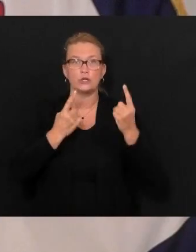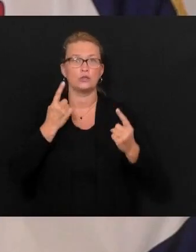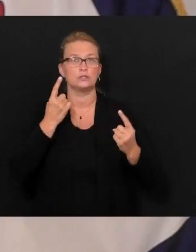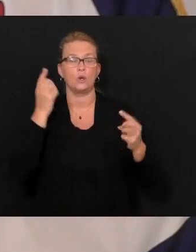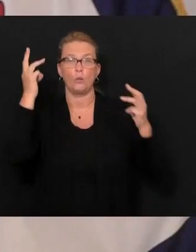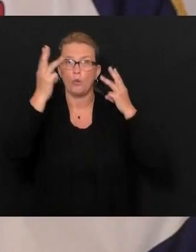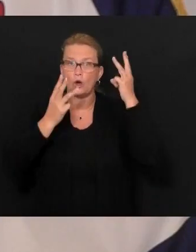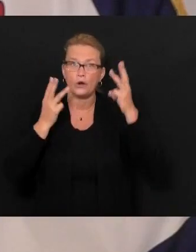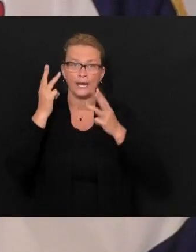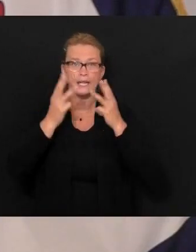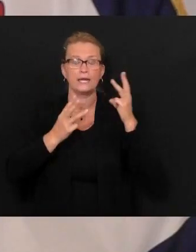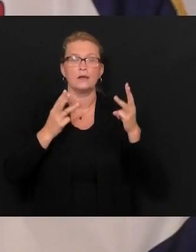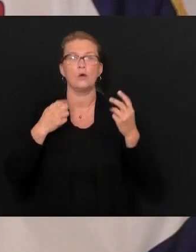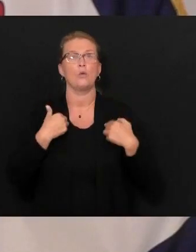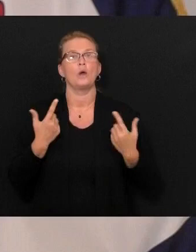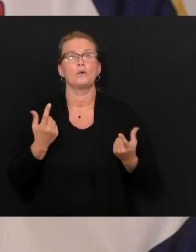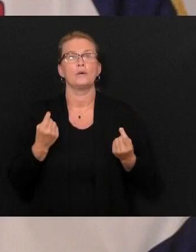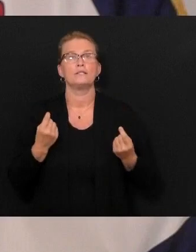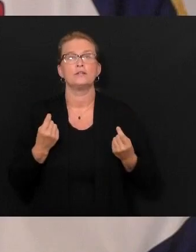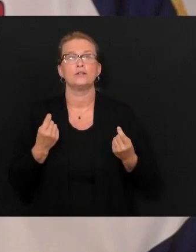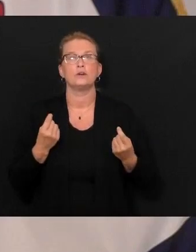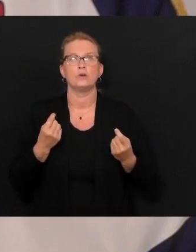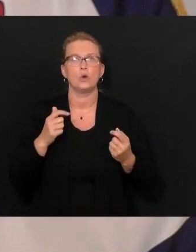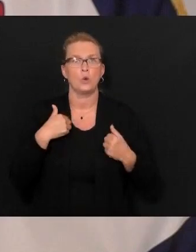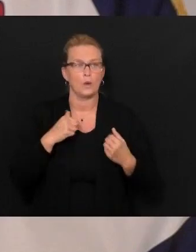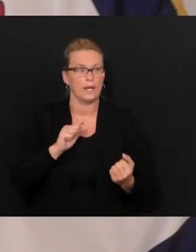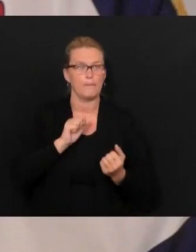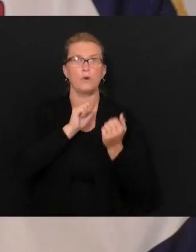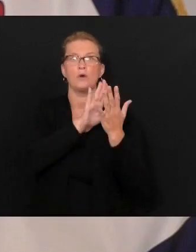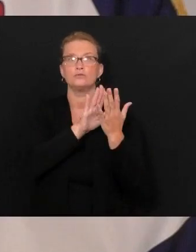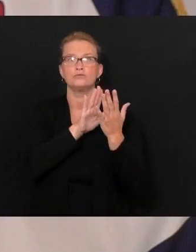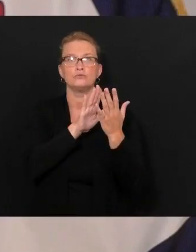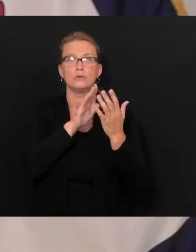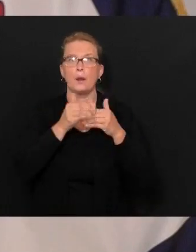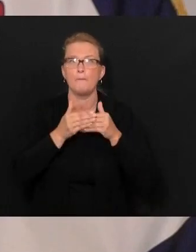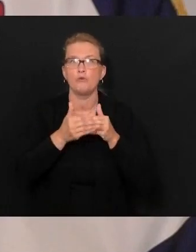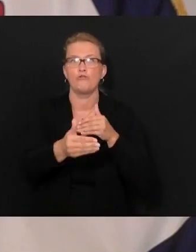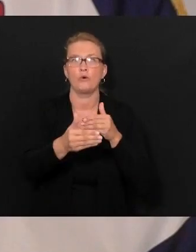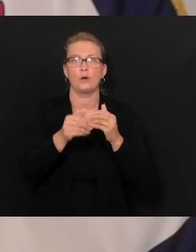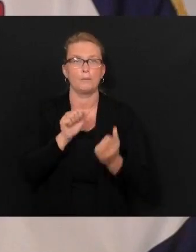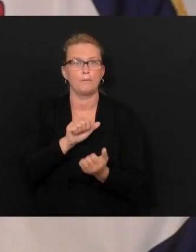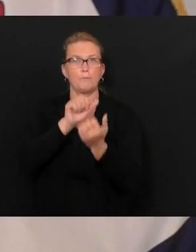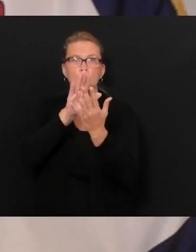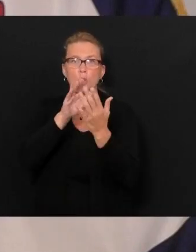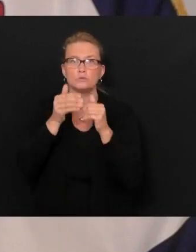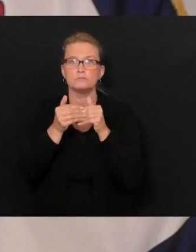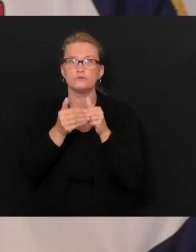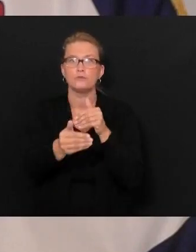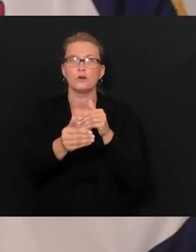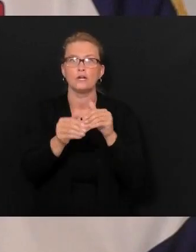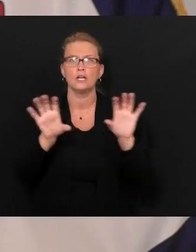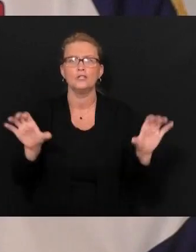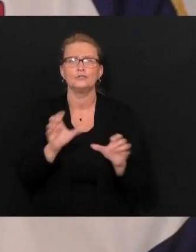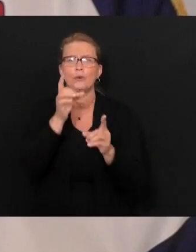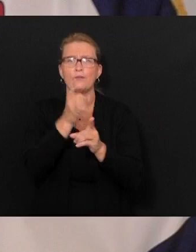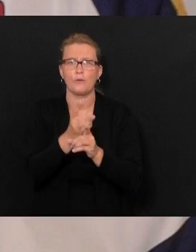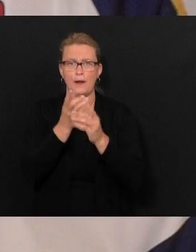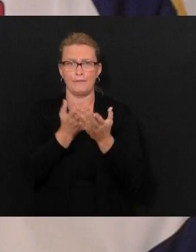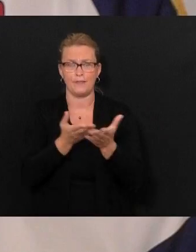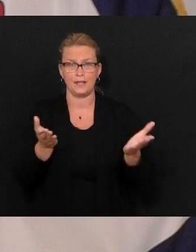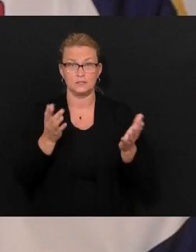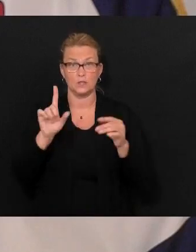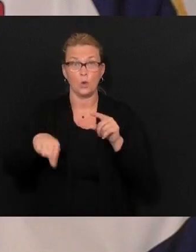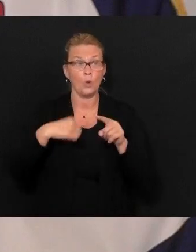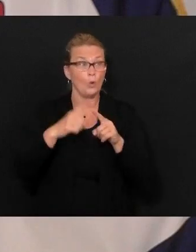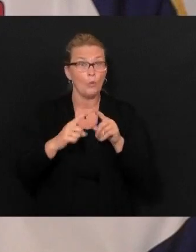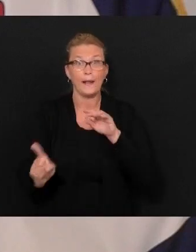do? We keep trying to address, and we keep trying to move forward, and we keep trying to do the right things. And as those bumps